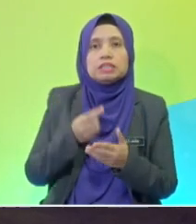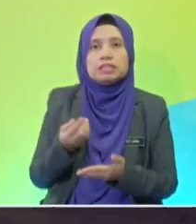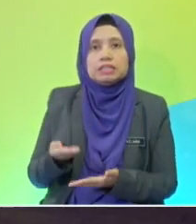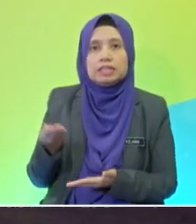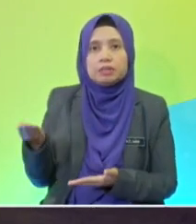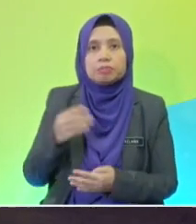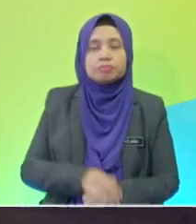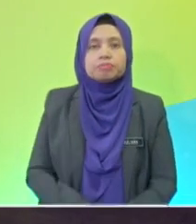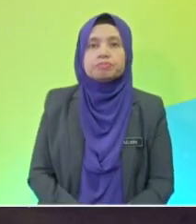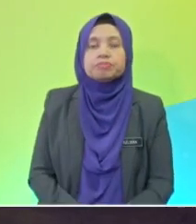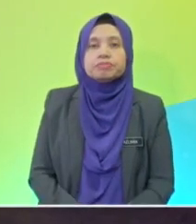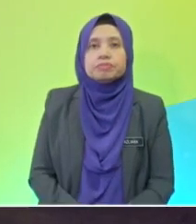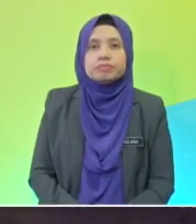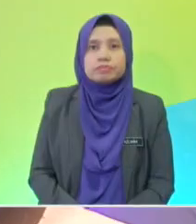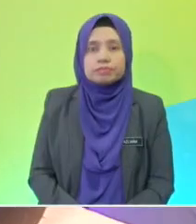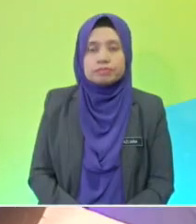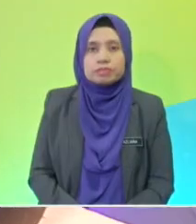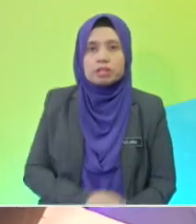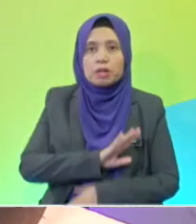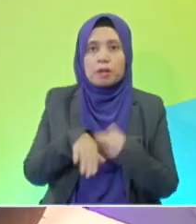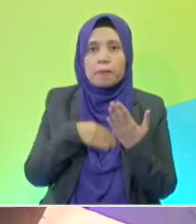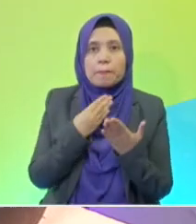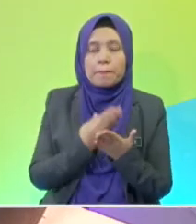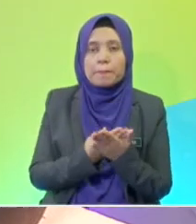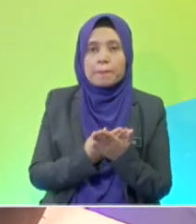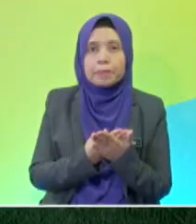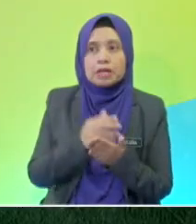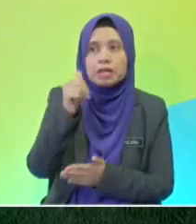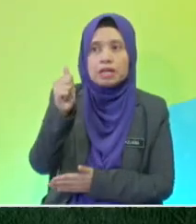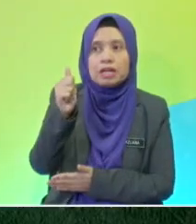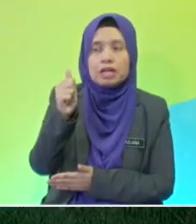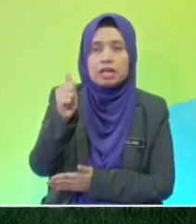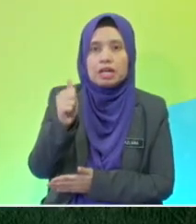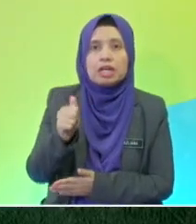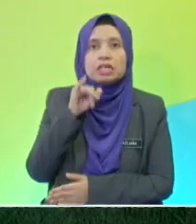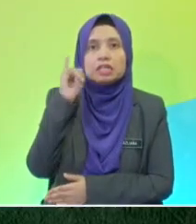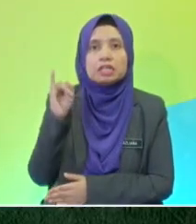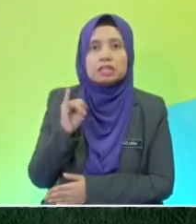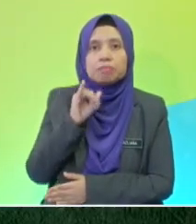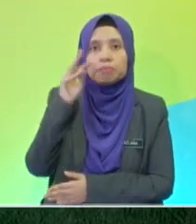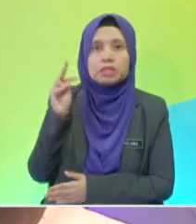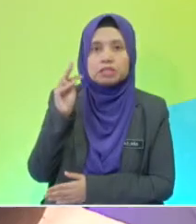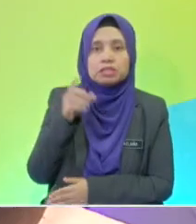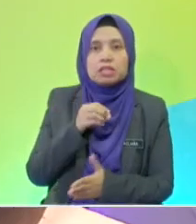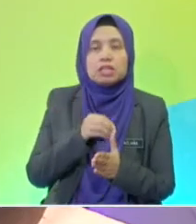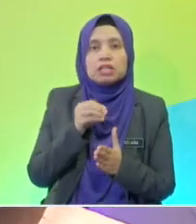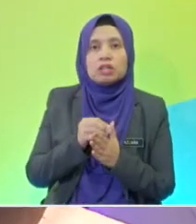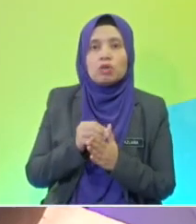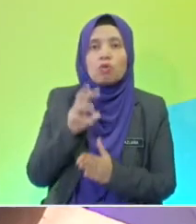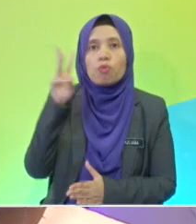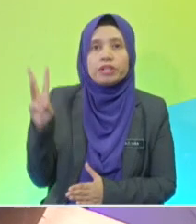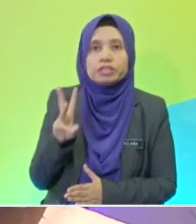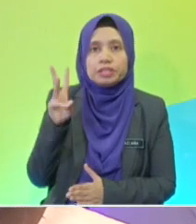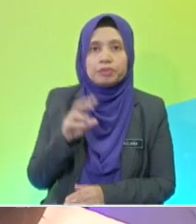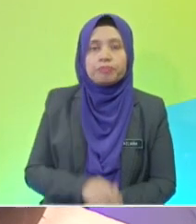okay? And the homework task is for A, Monday, or B, Wednesday. Okay. Okay.